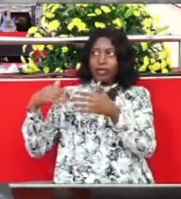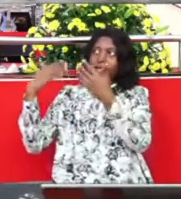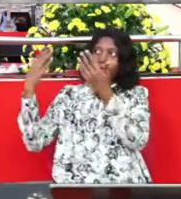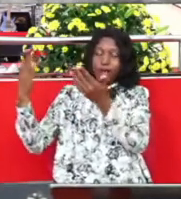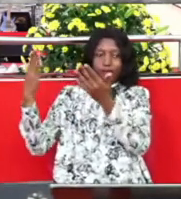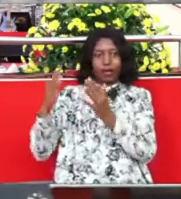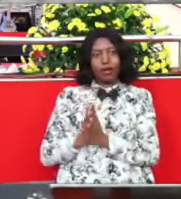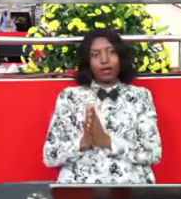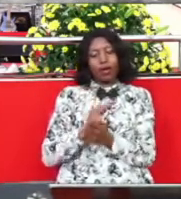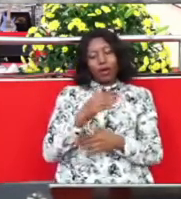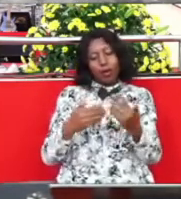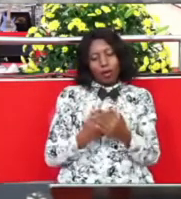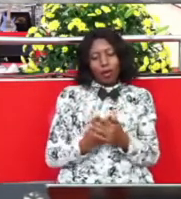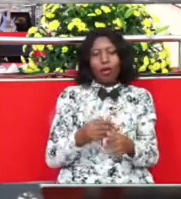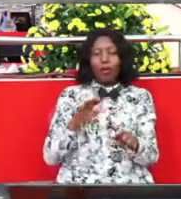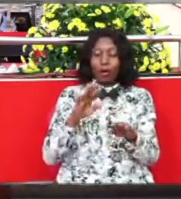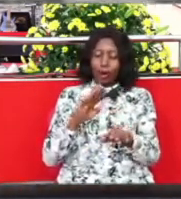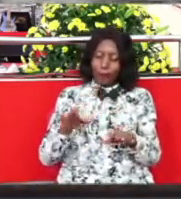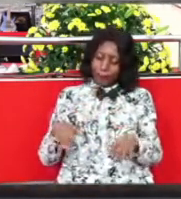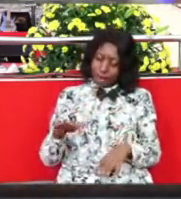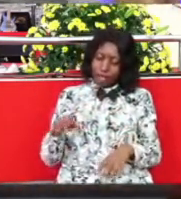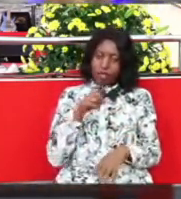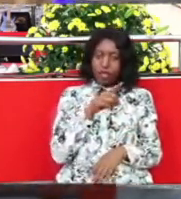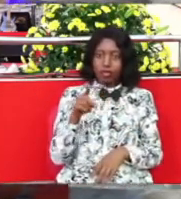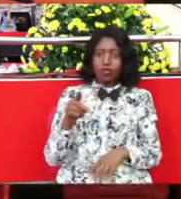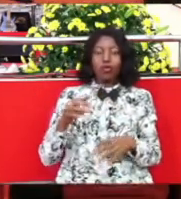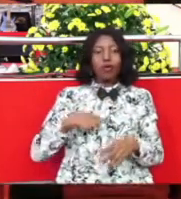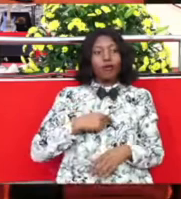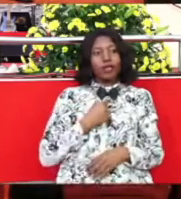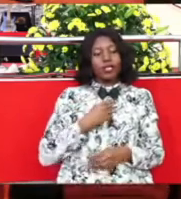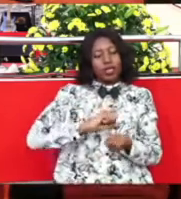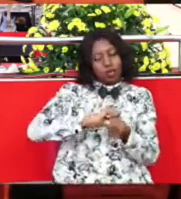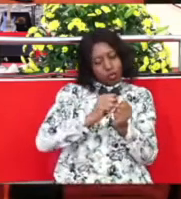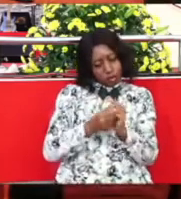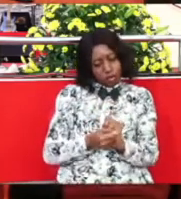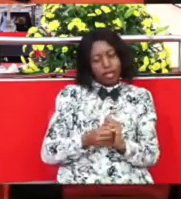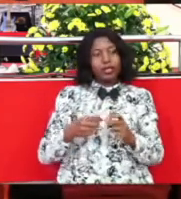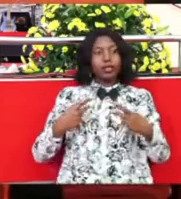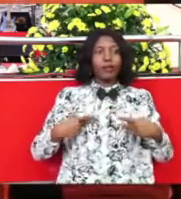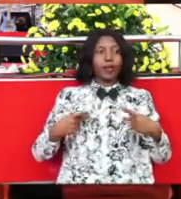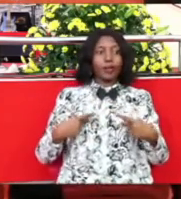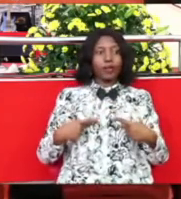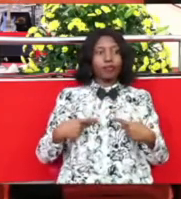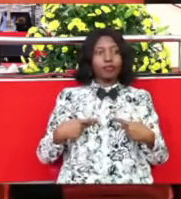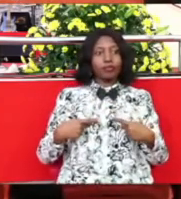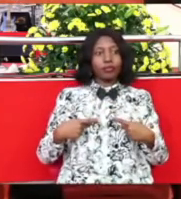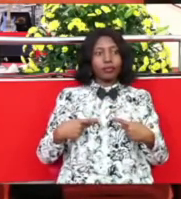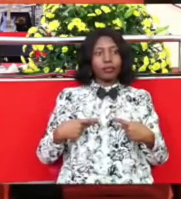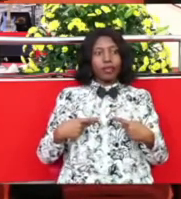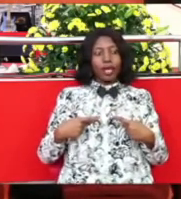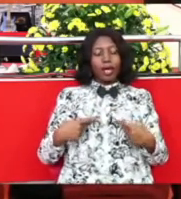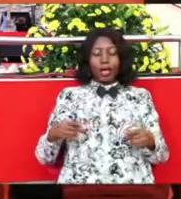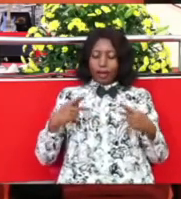you go, you affect people positively. Mali popote unapoenda unabadilisha watu. The people you stay around with, they just love your fellowship. Watu ambao